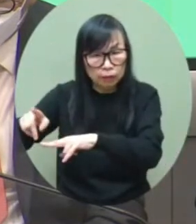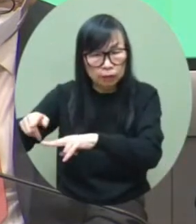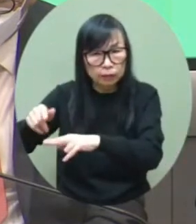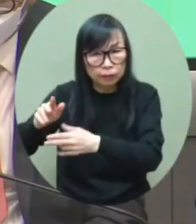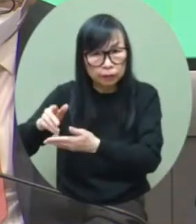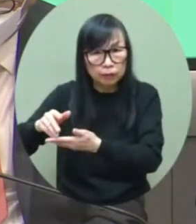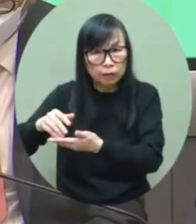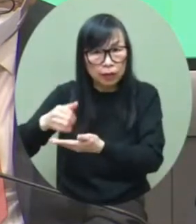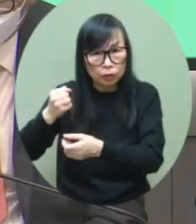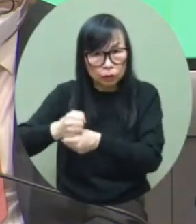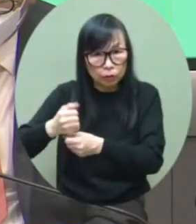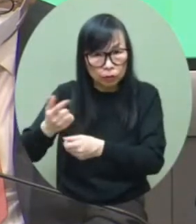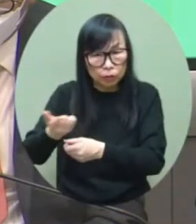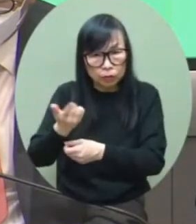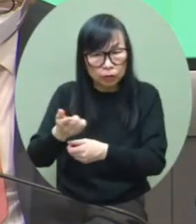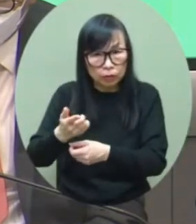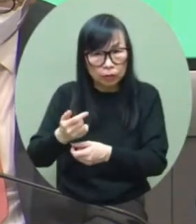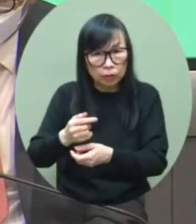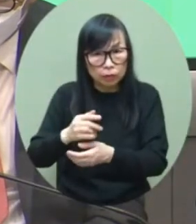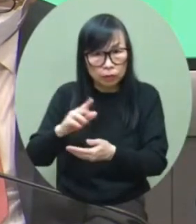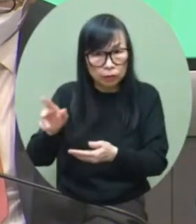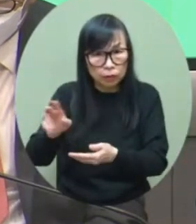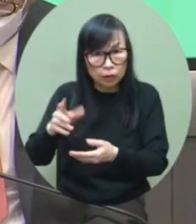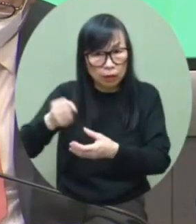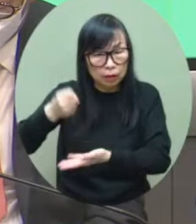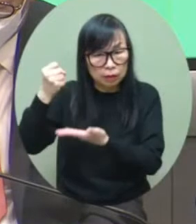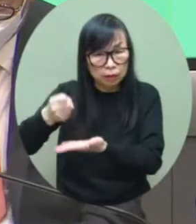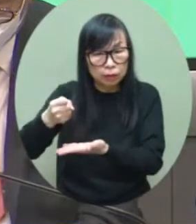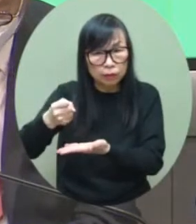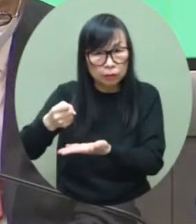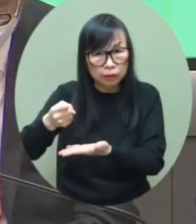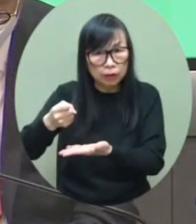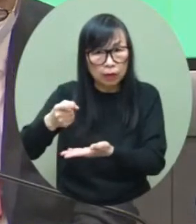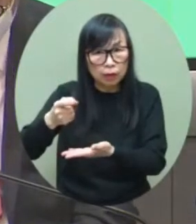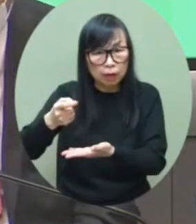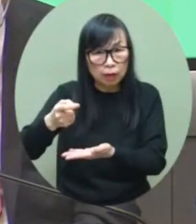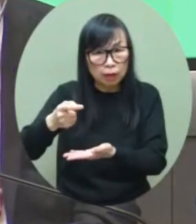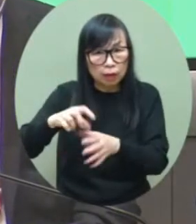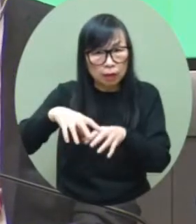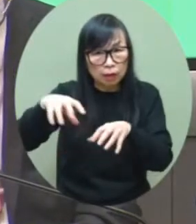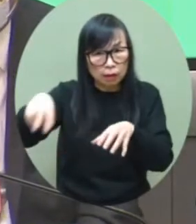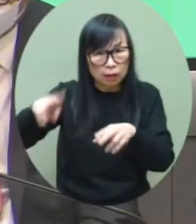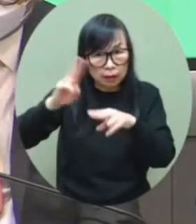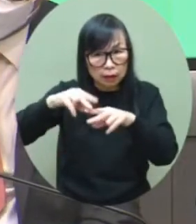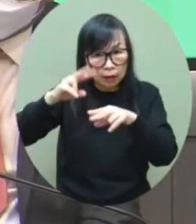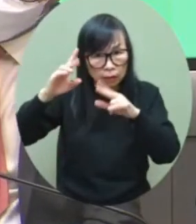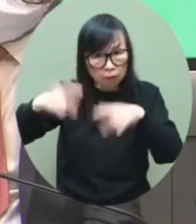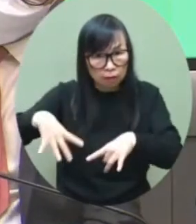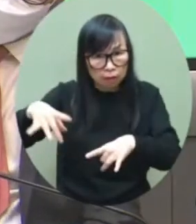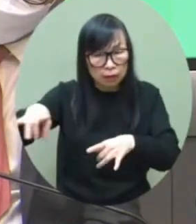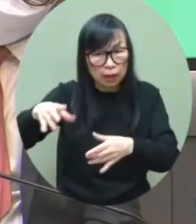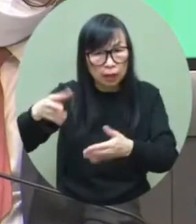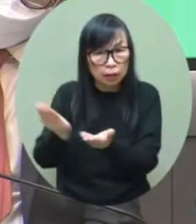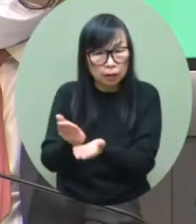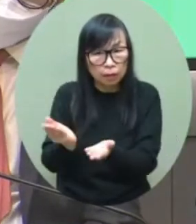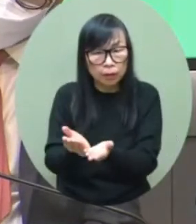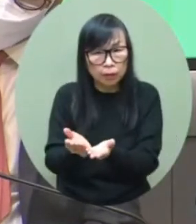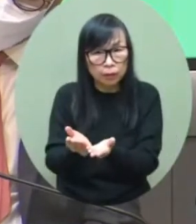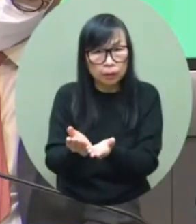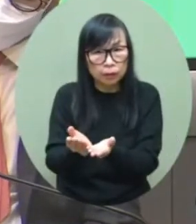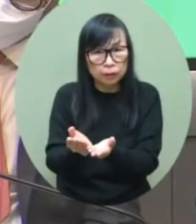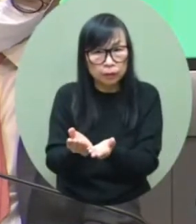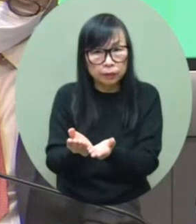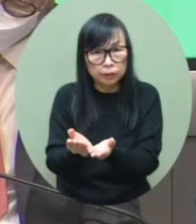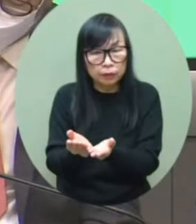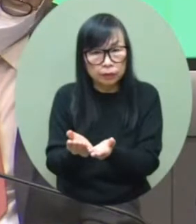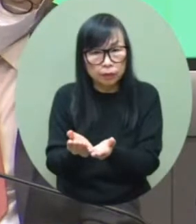We could work together with different departments of the mainland in terms of